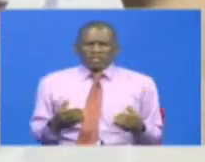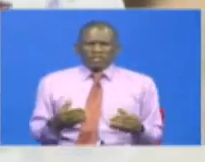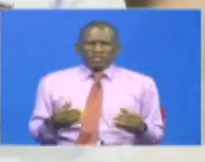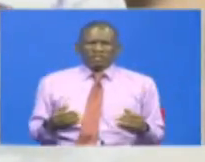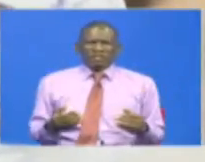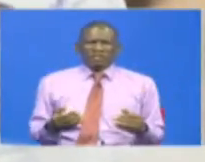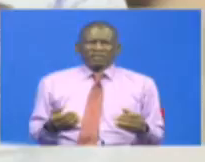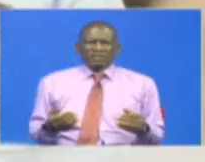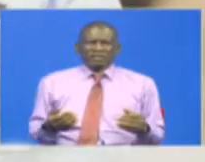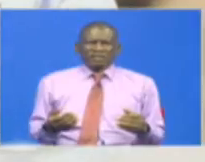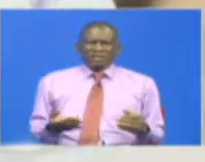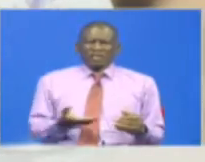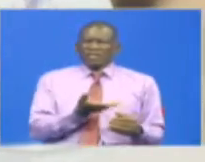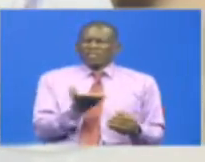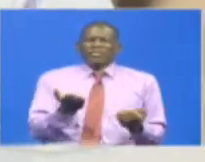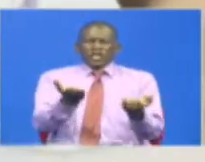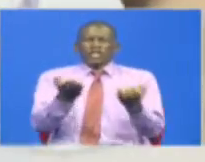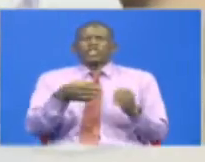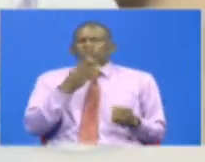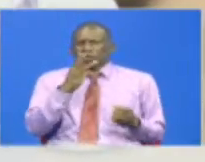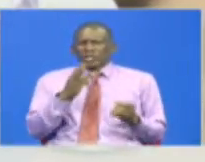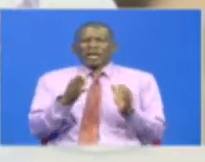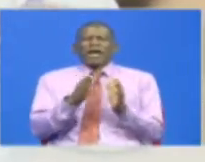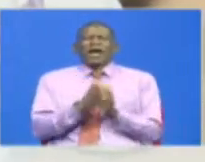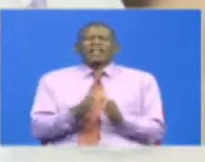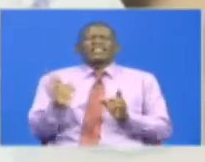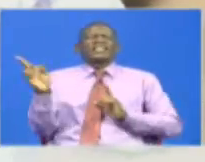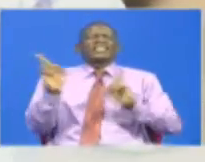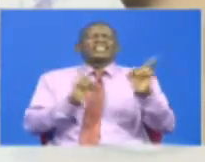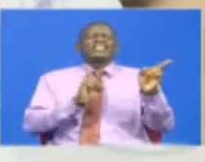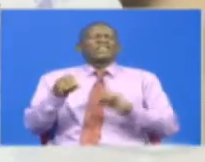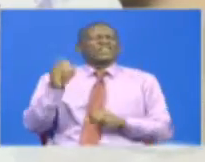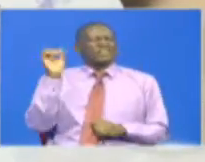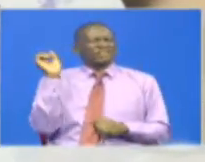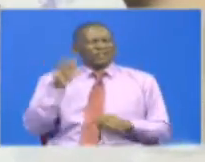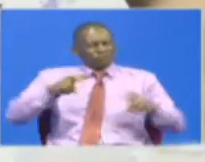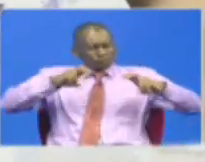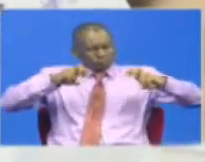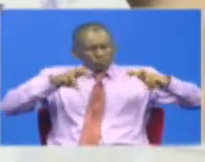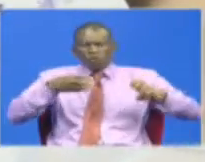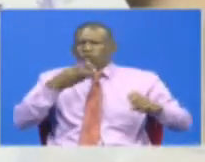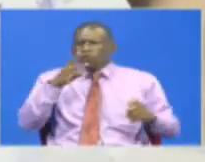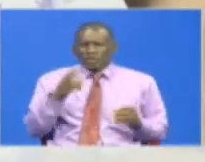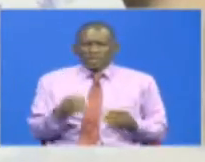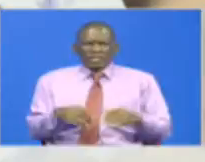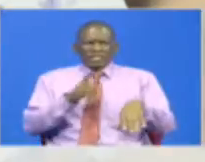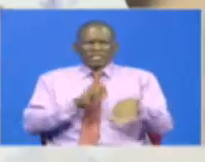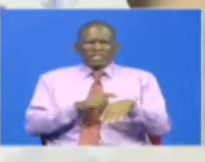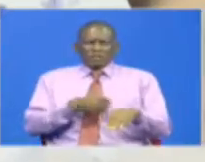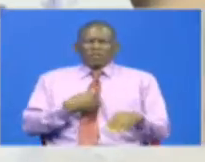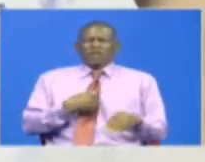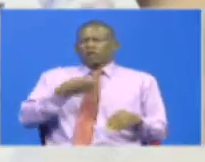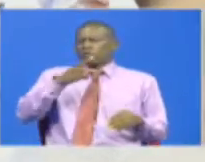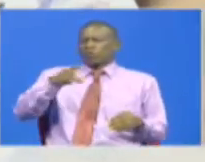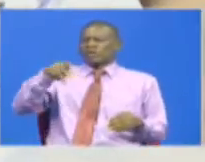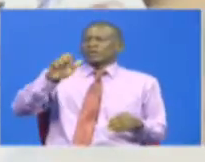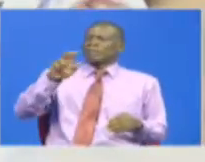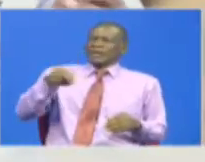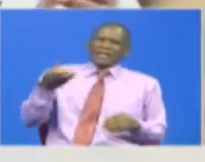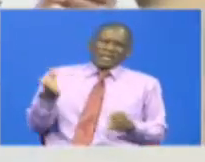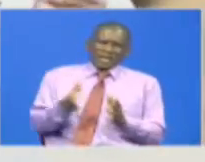dire need of water, and they travel very far to look for water. Once we make a water pan, and we